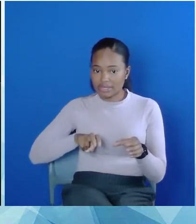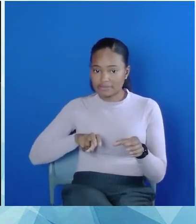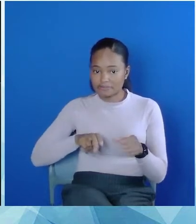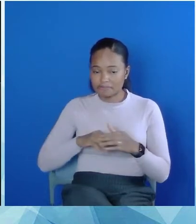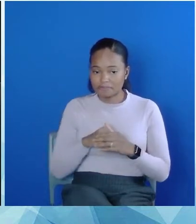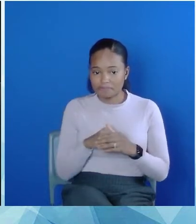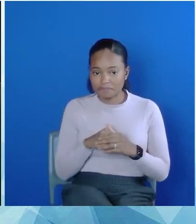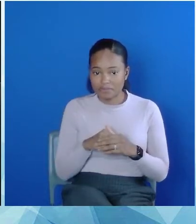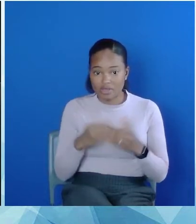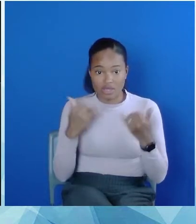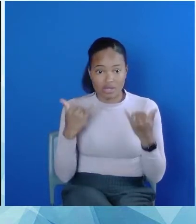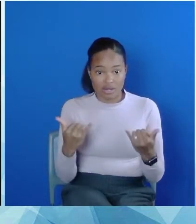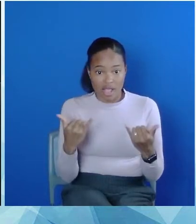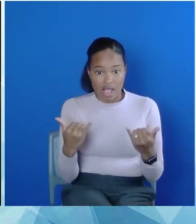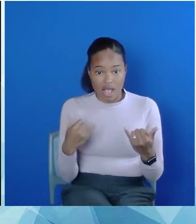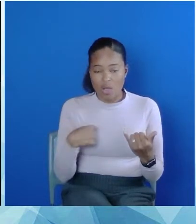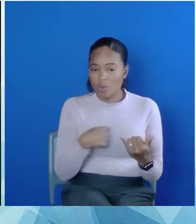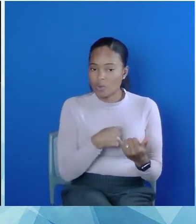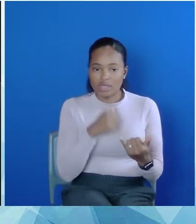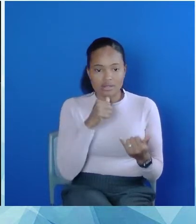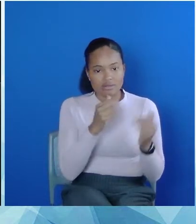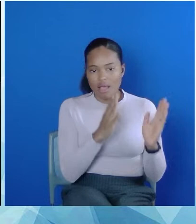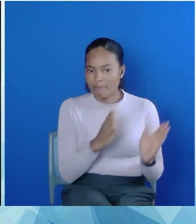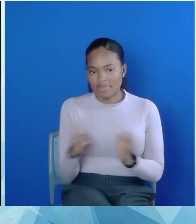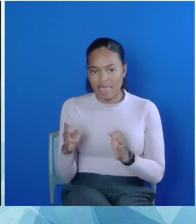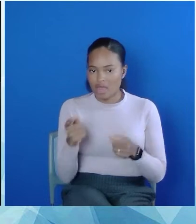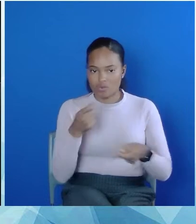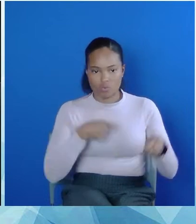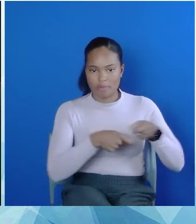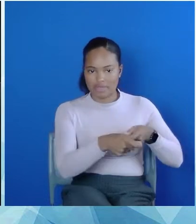not planning to replace his position.